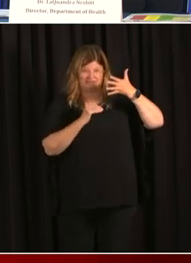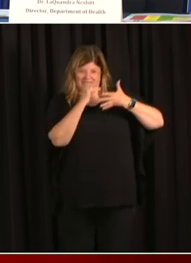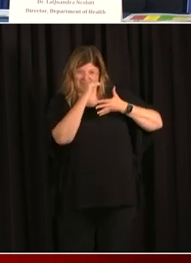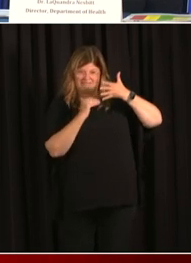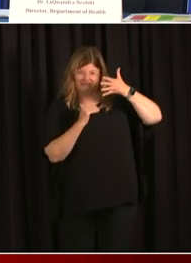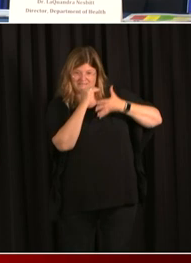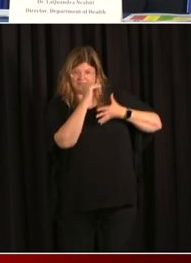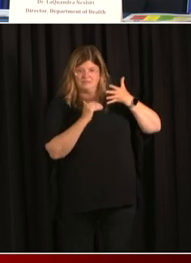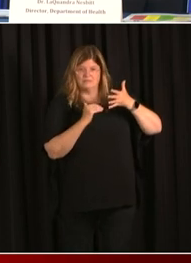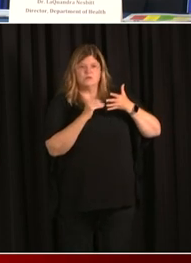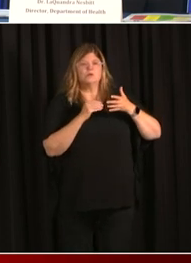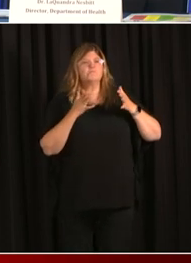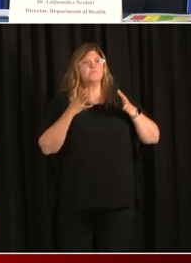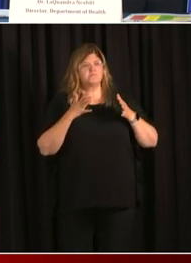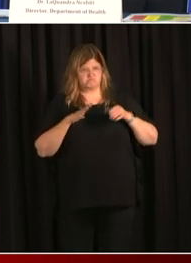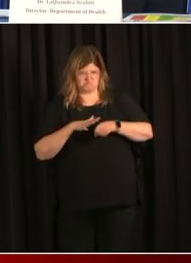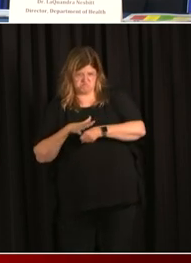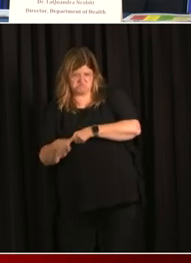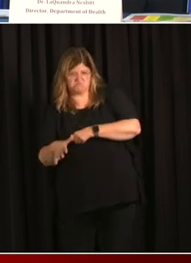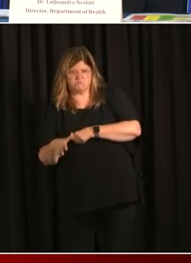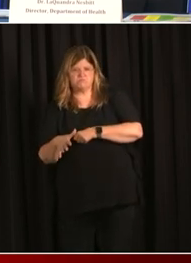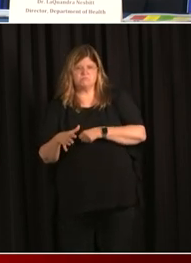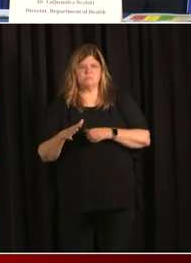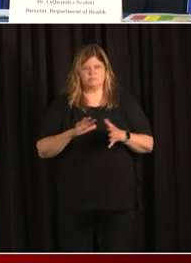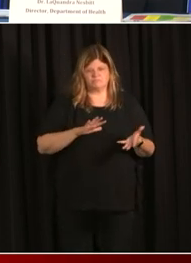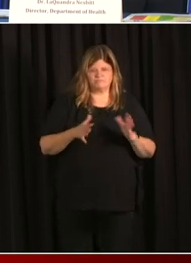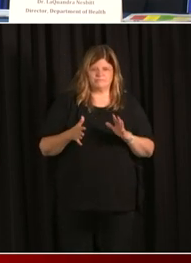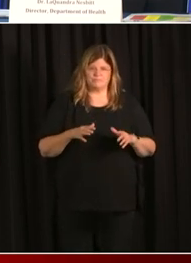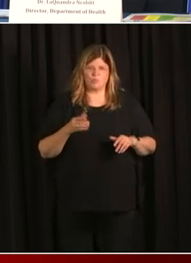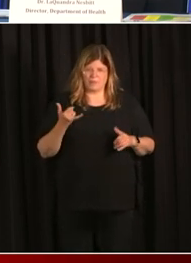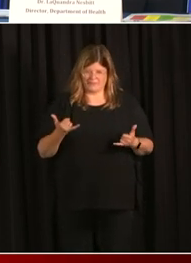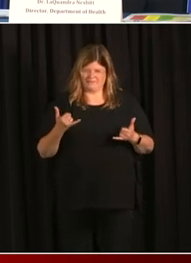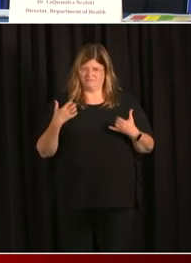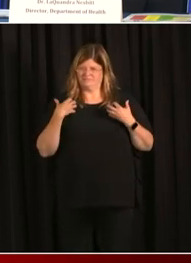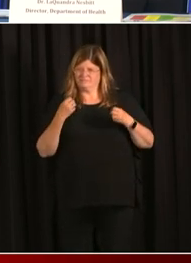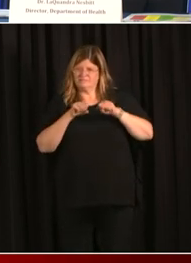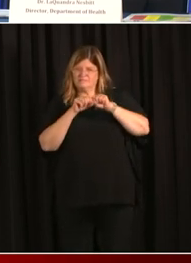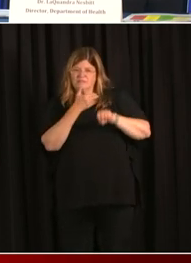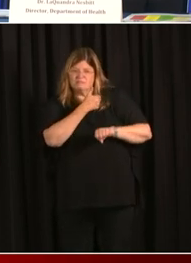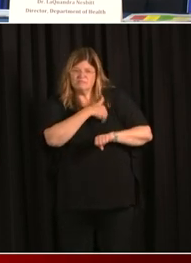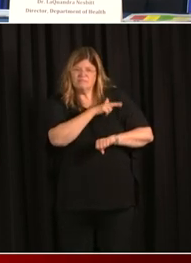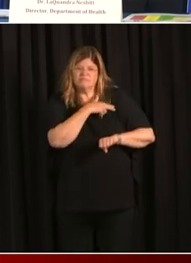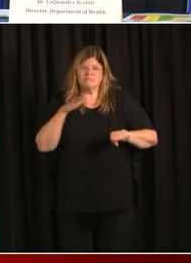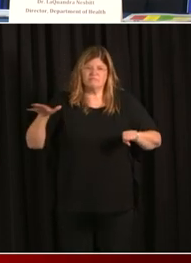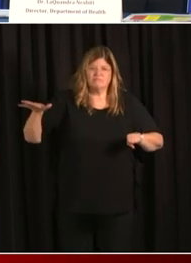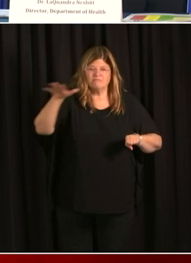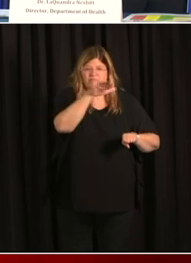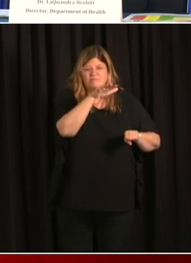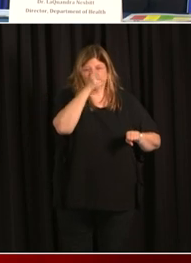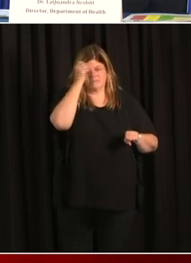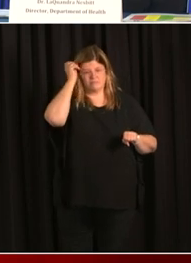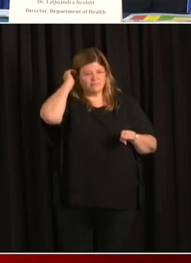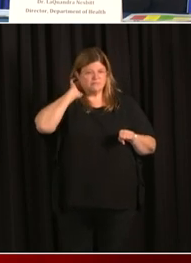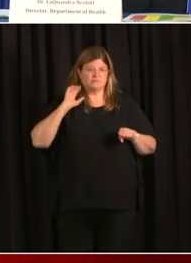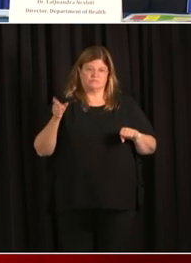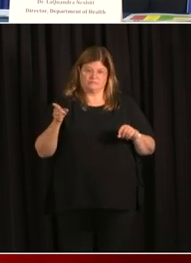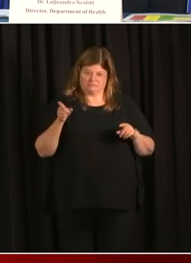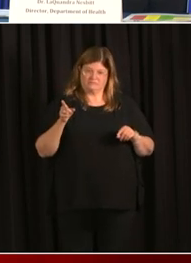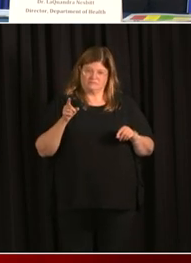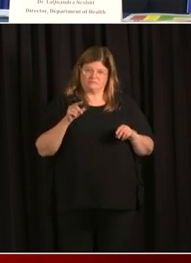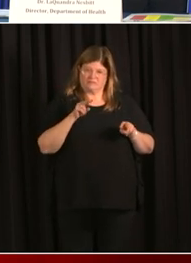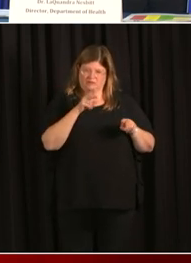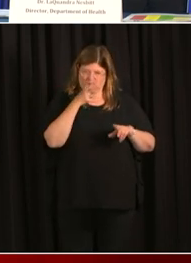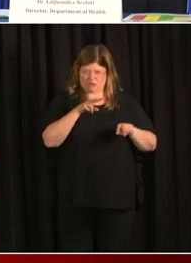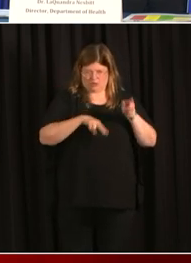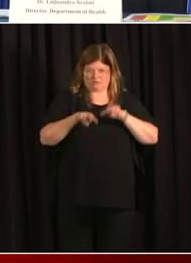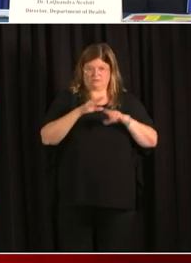or sufficient capacity in our health system and public health system. And you heard me talk about the need to have